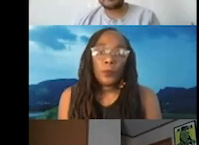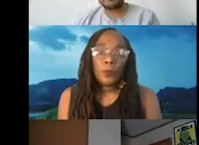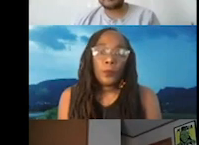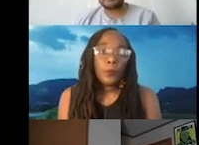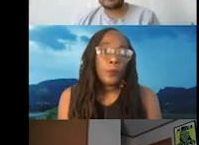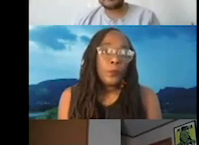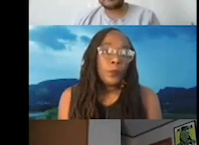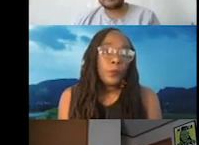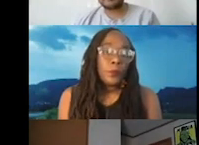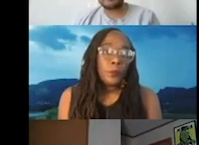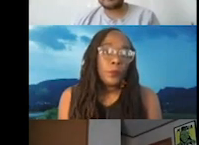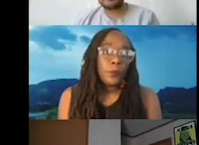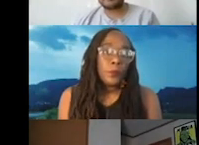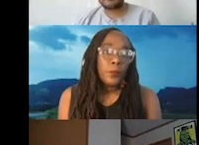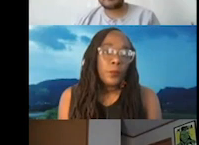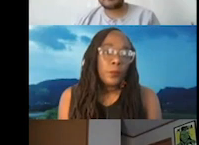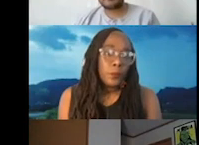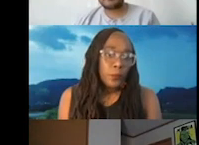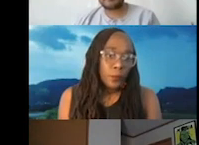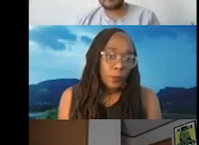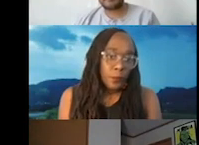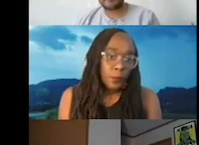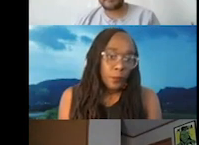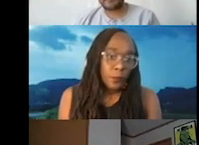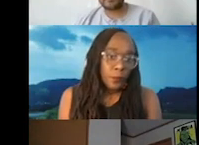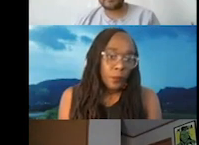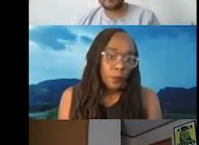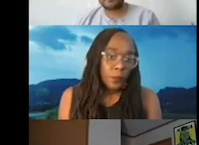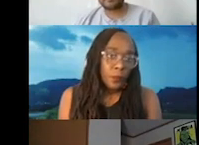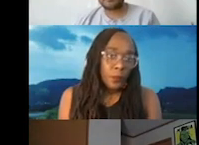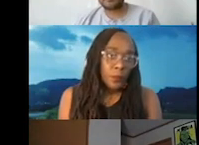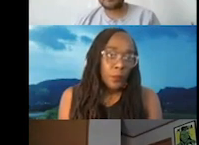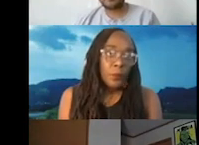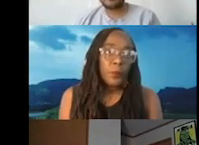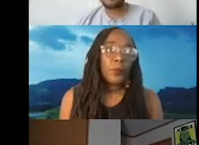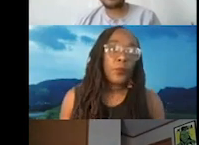sure tribal colleges and mainstream colleges offer the resources Native American students need